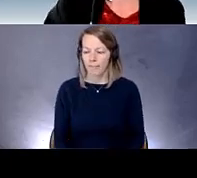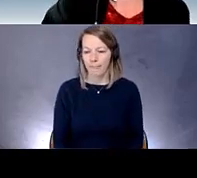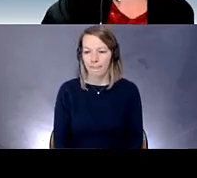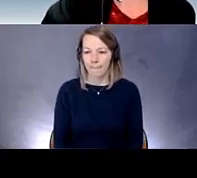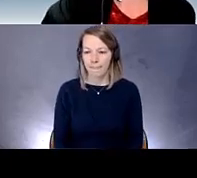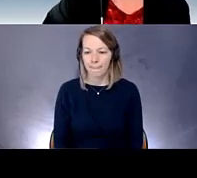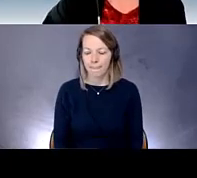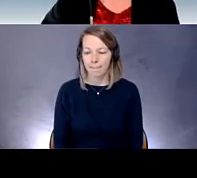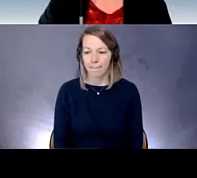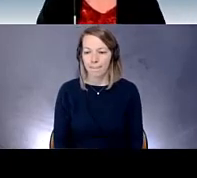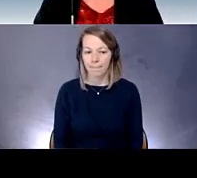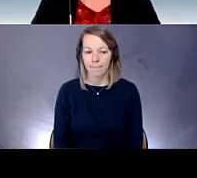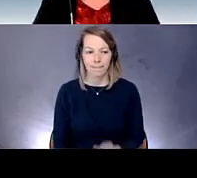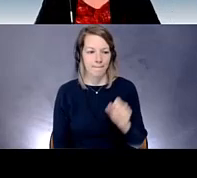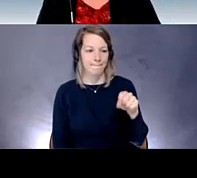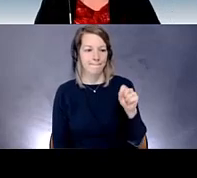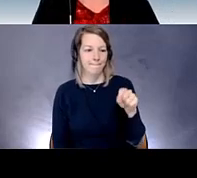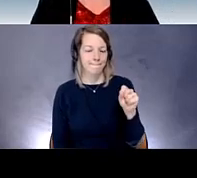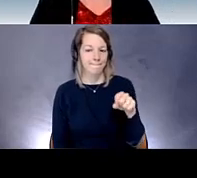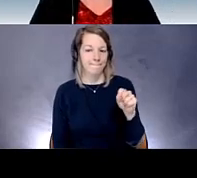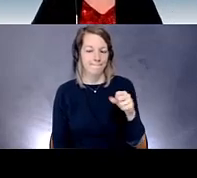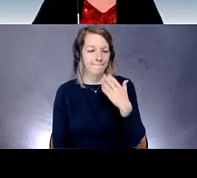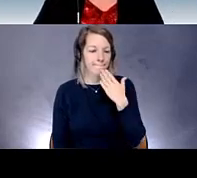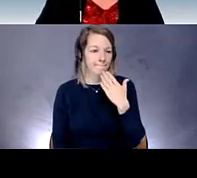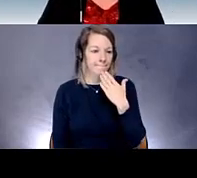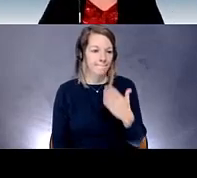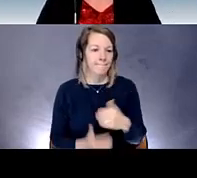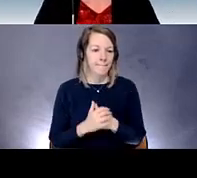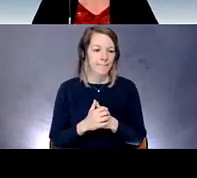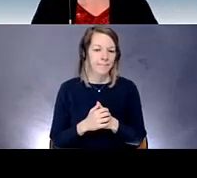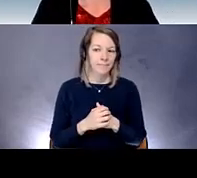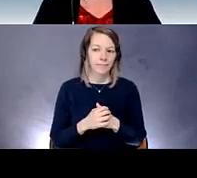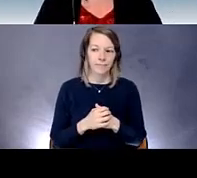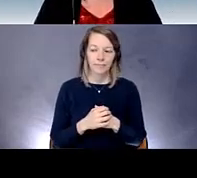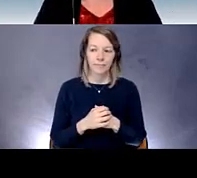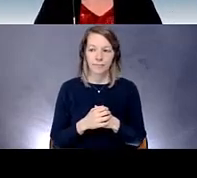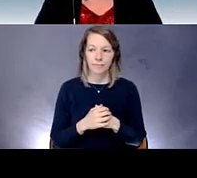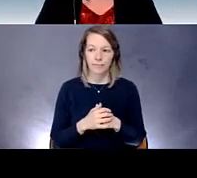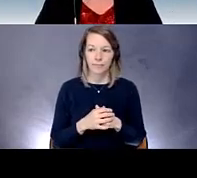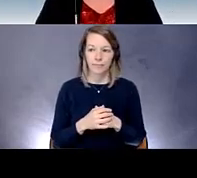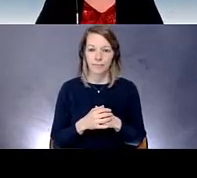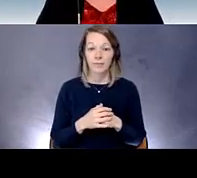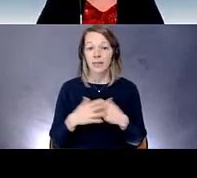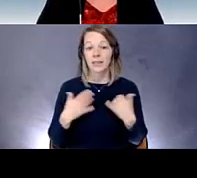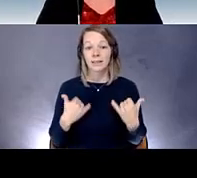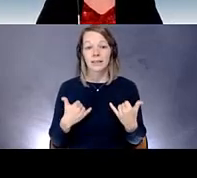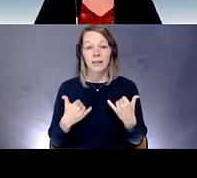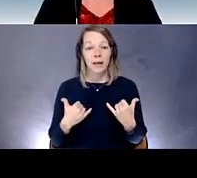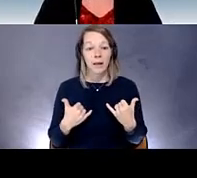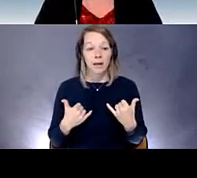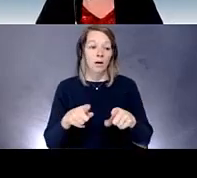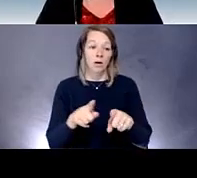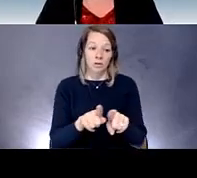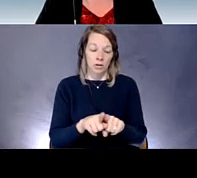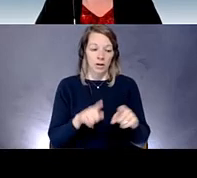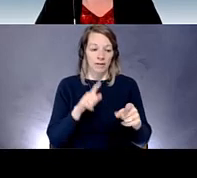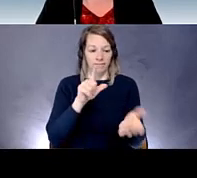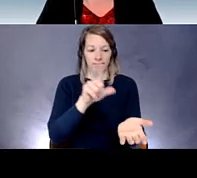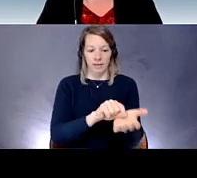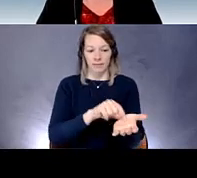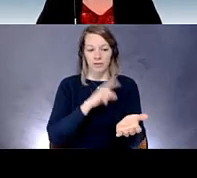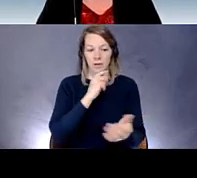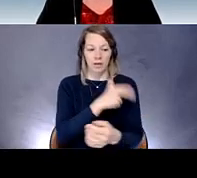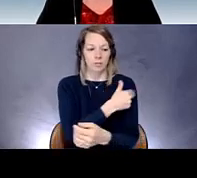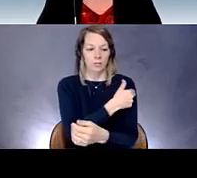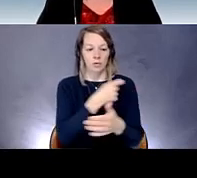Yes, absolutely, Marilyn. Thank you so much. Thank you for going to the next slide there. So today we have also published a hospital